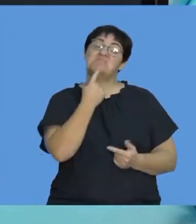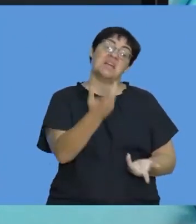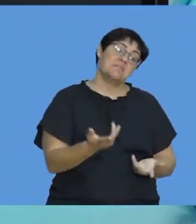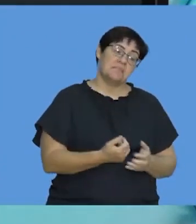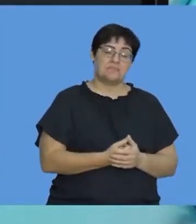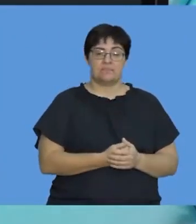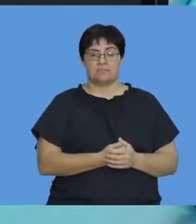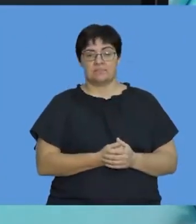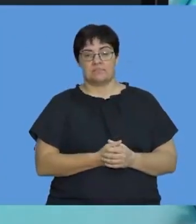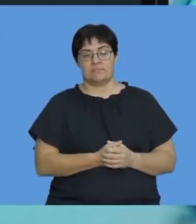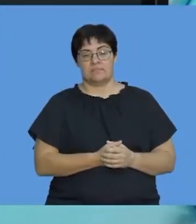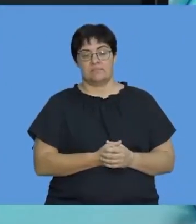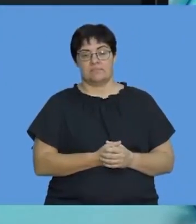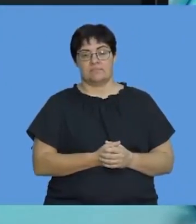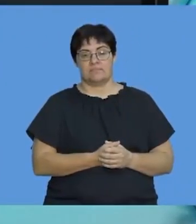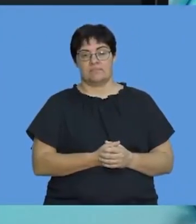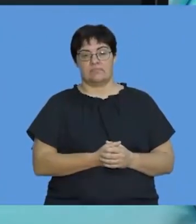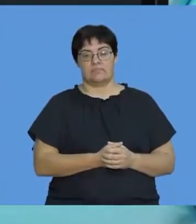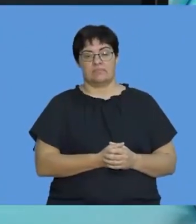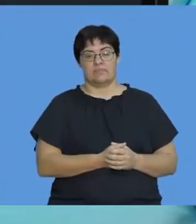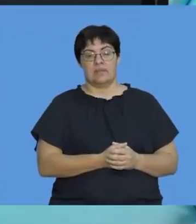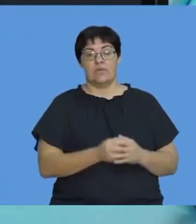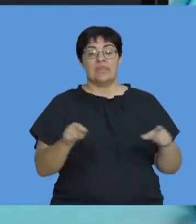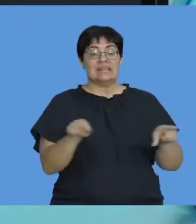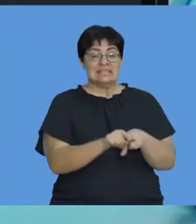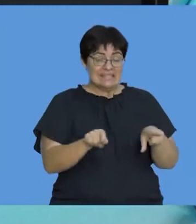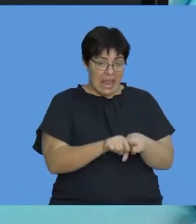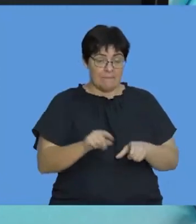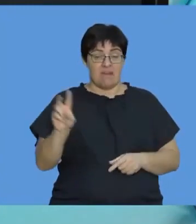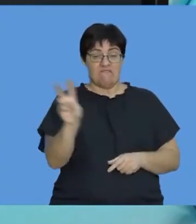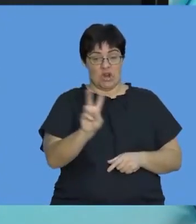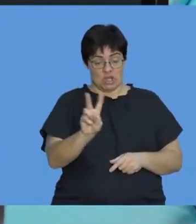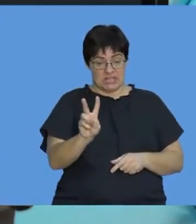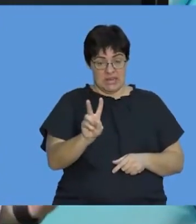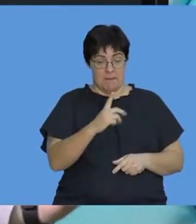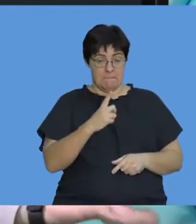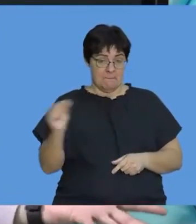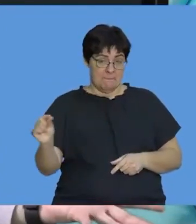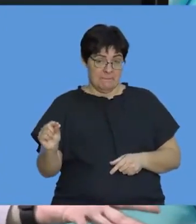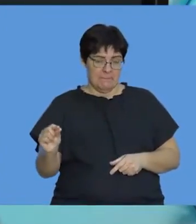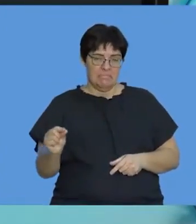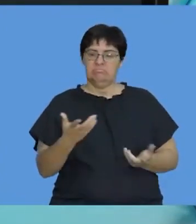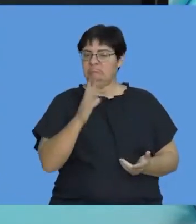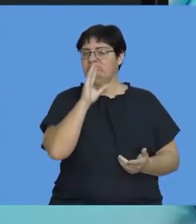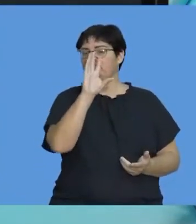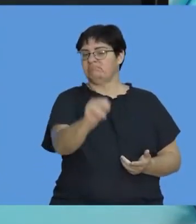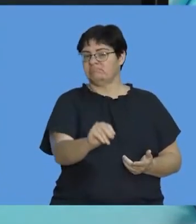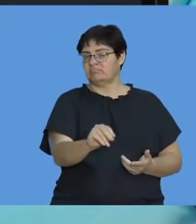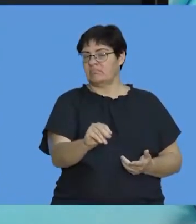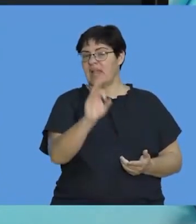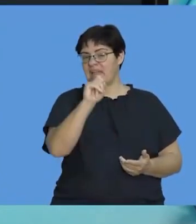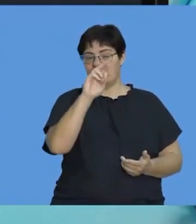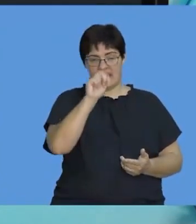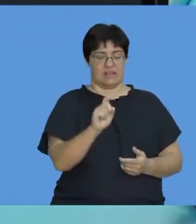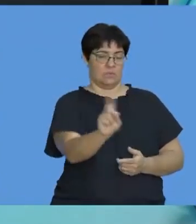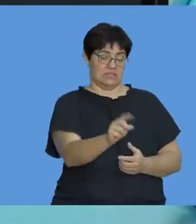if instead I said to you that the ball goes off with the same velocity, I could